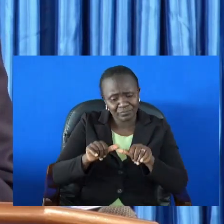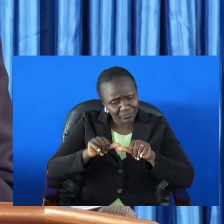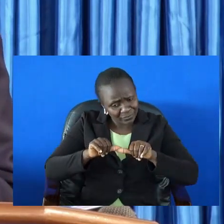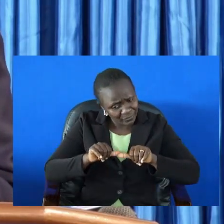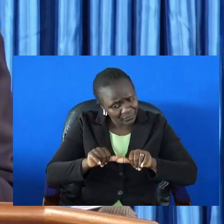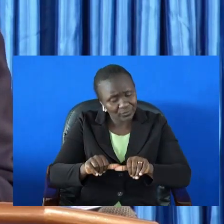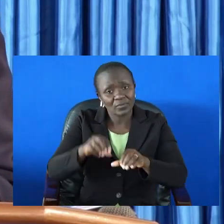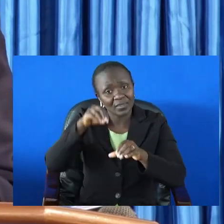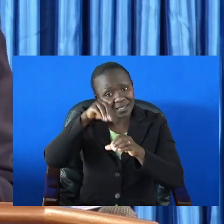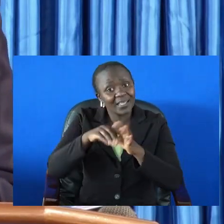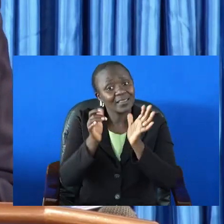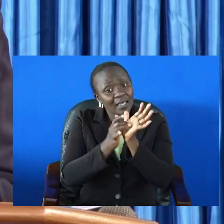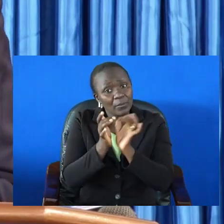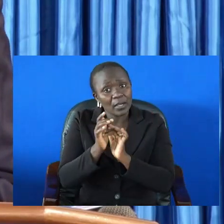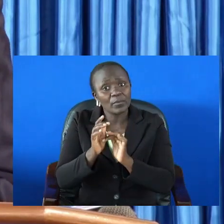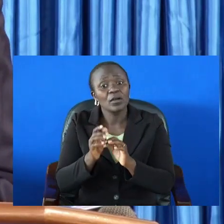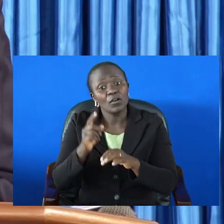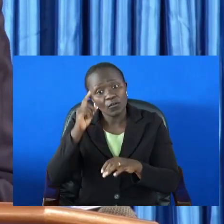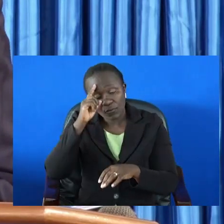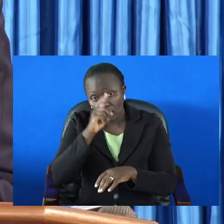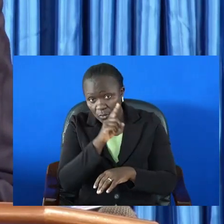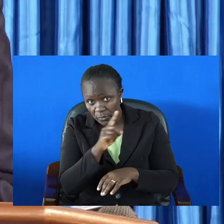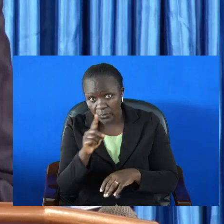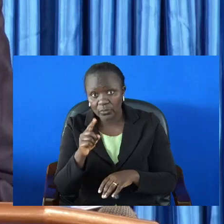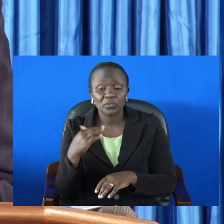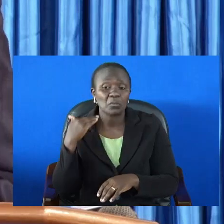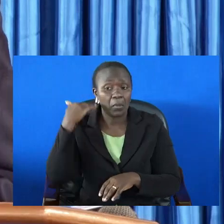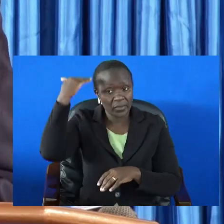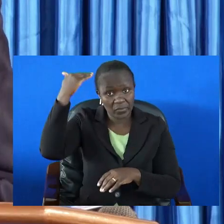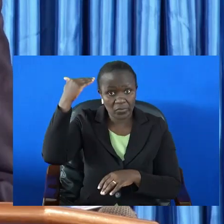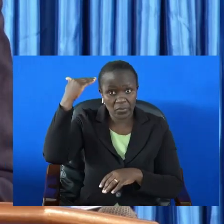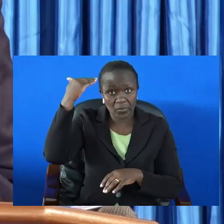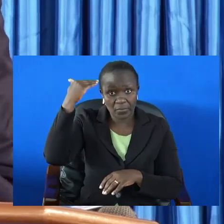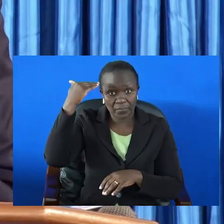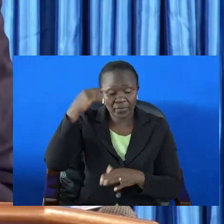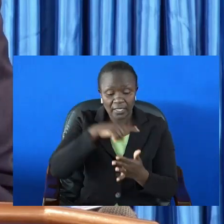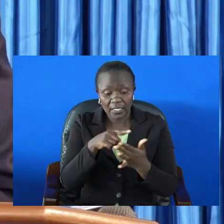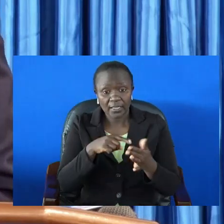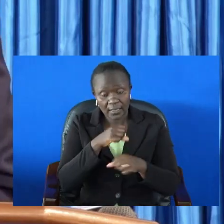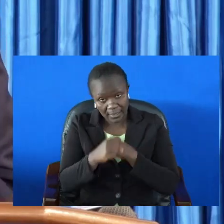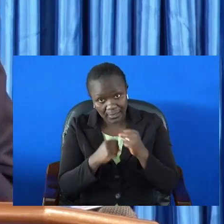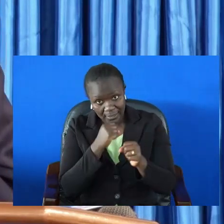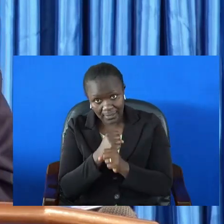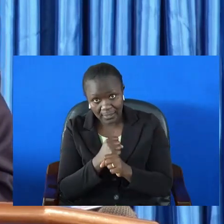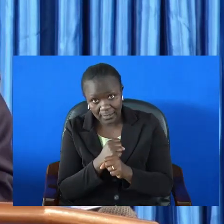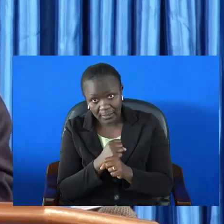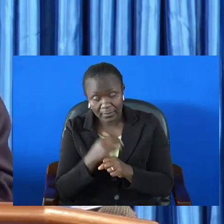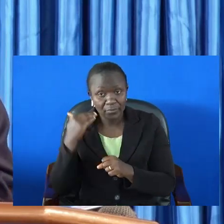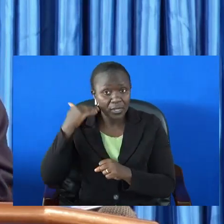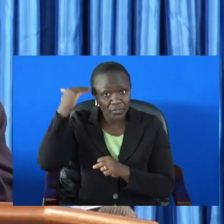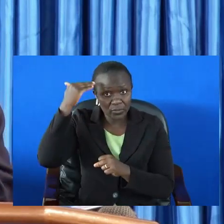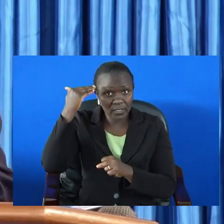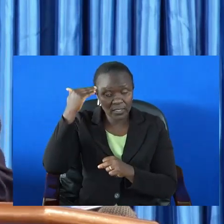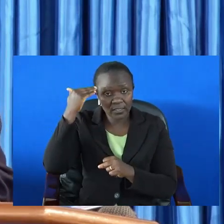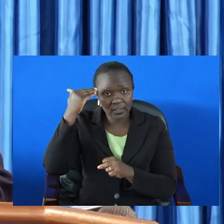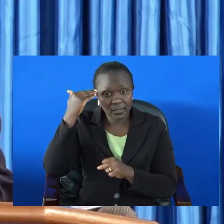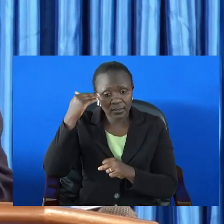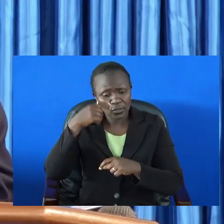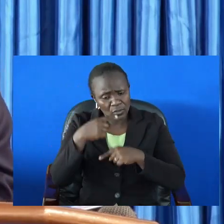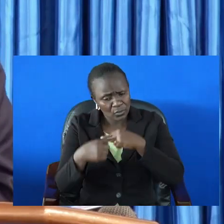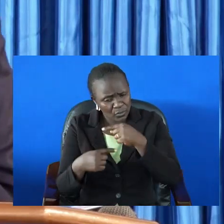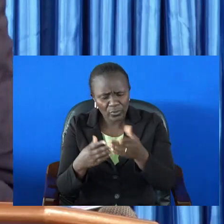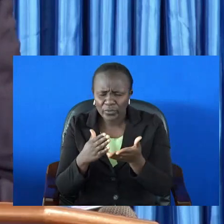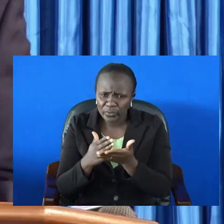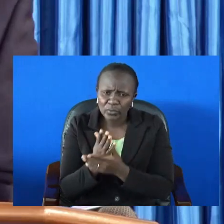on the Bible in order to mature. And this year we have been maturing and we are going through